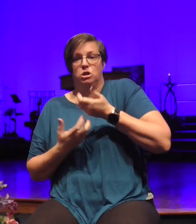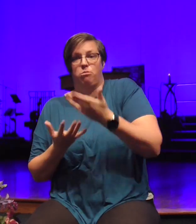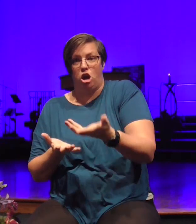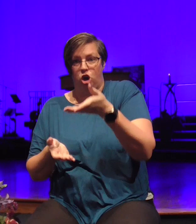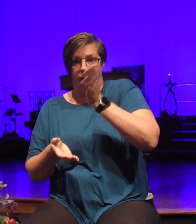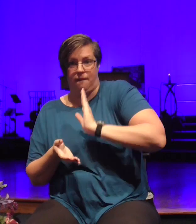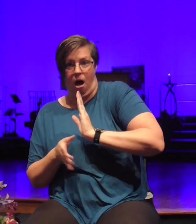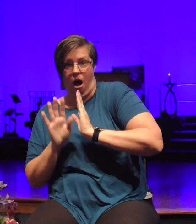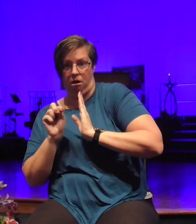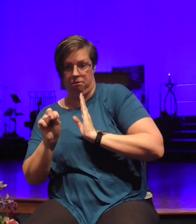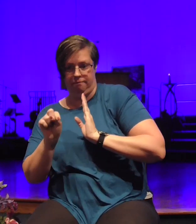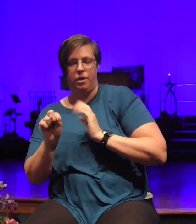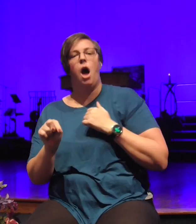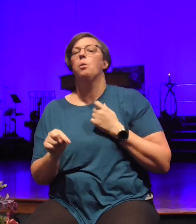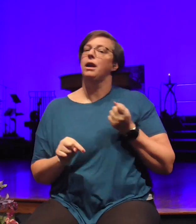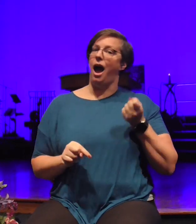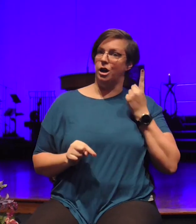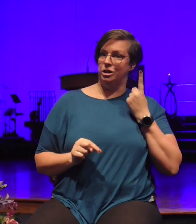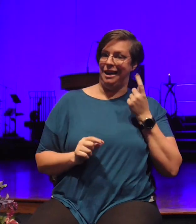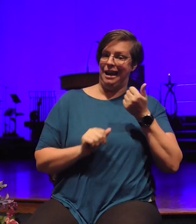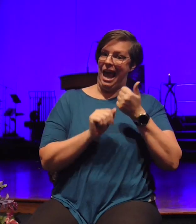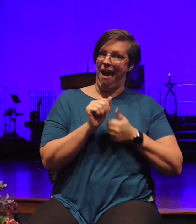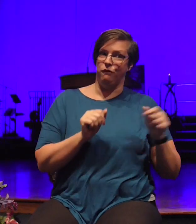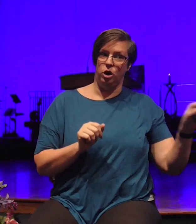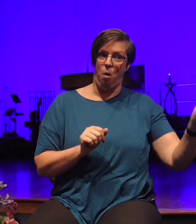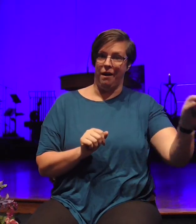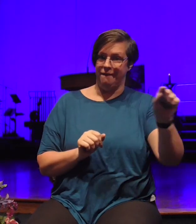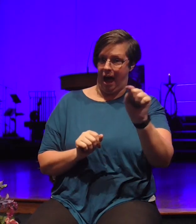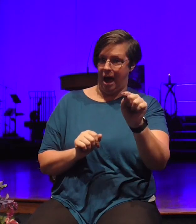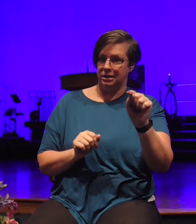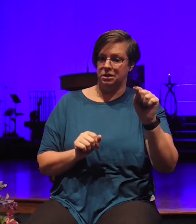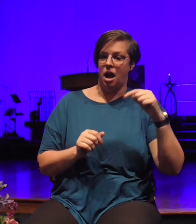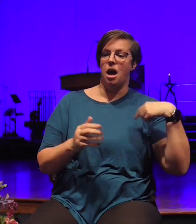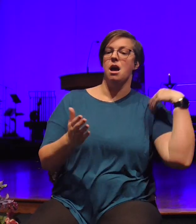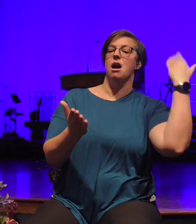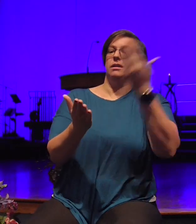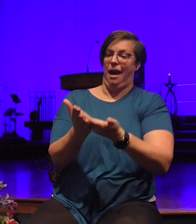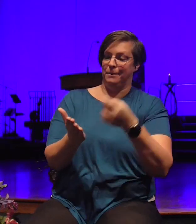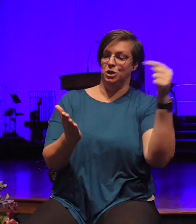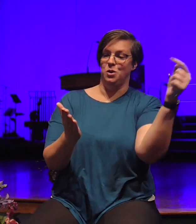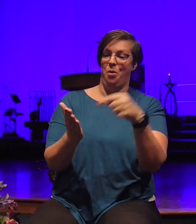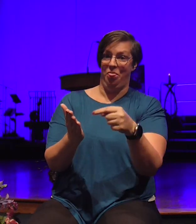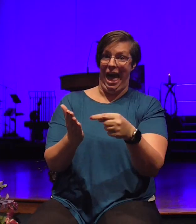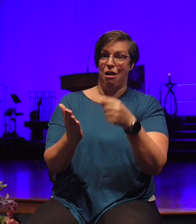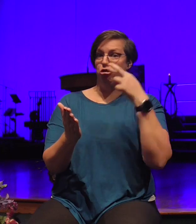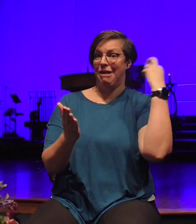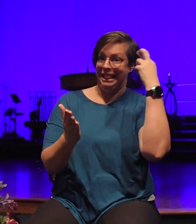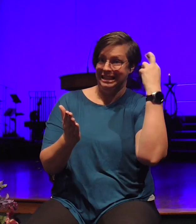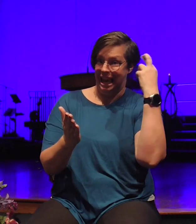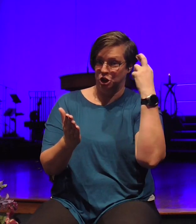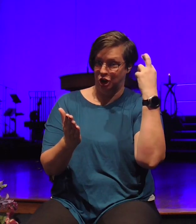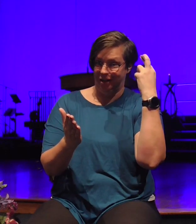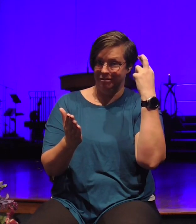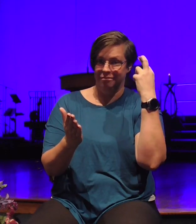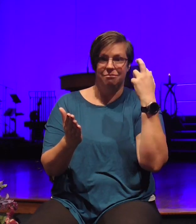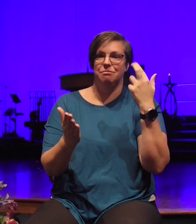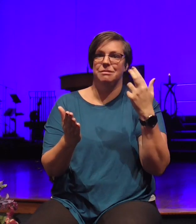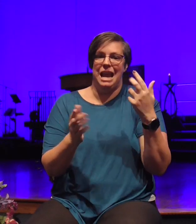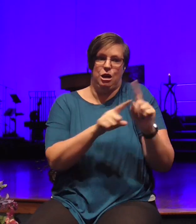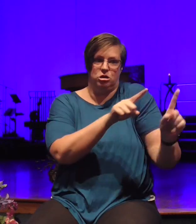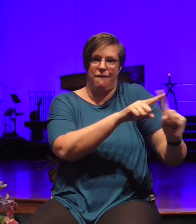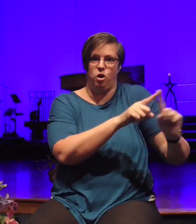one of us comes to that relationship, walks to it, embraces it in a specific way. Whatever our definition of God